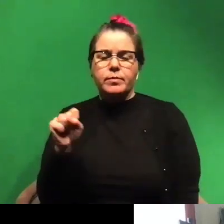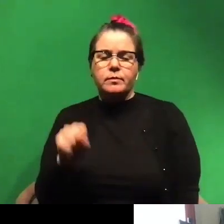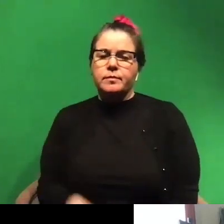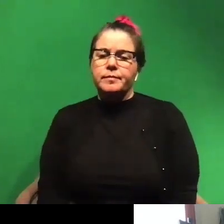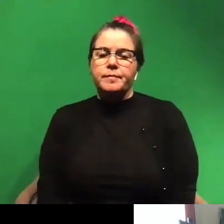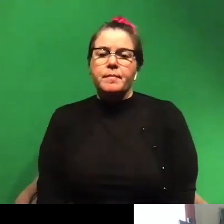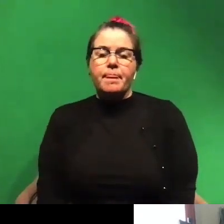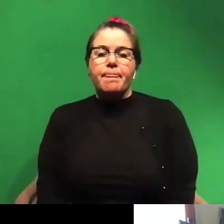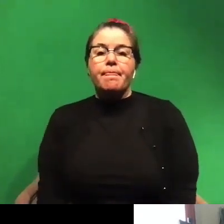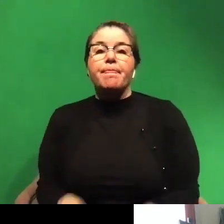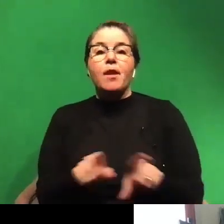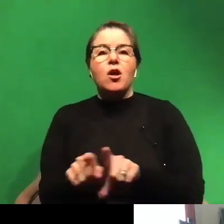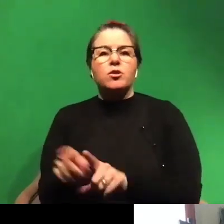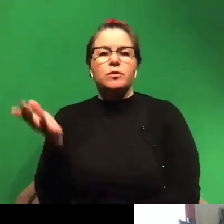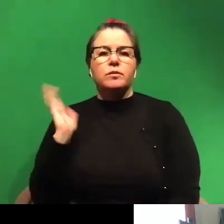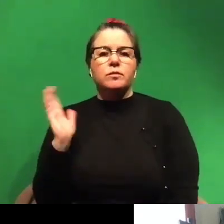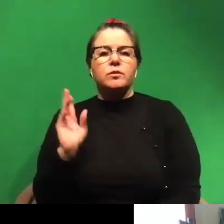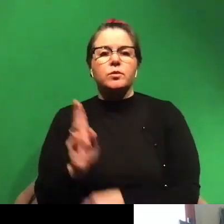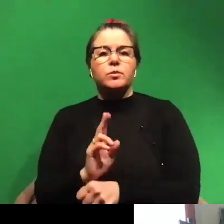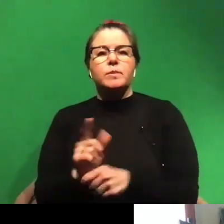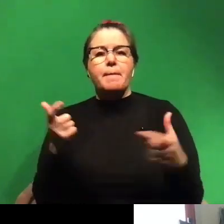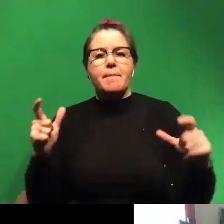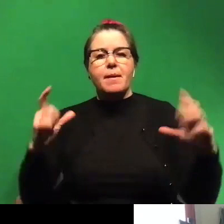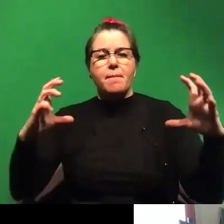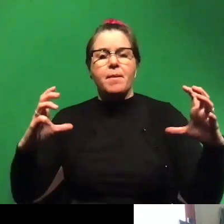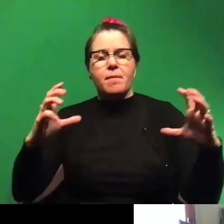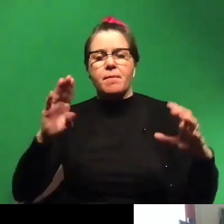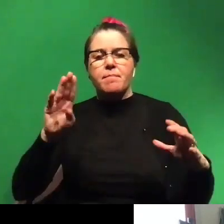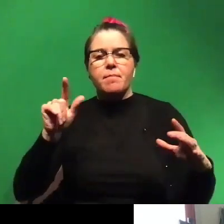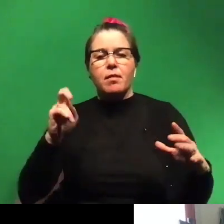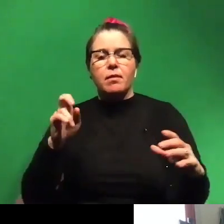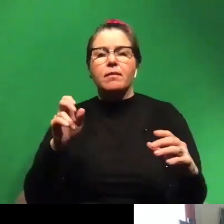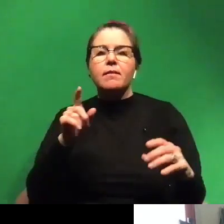also used to use these big bubbles, and in fact, a lot of